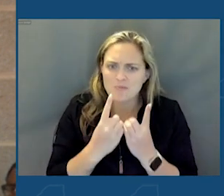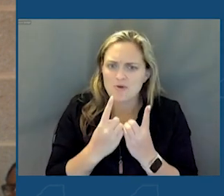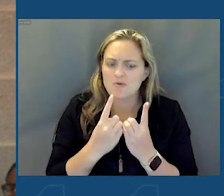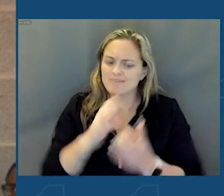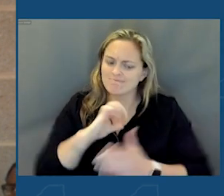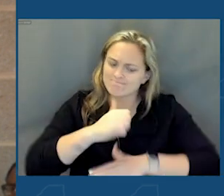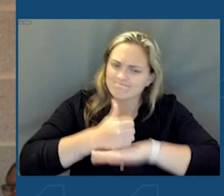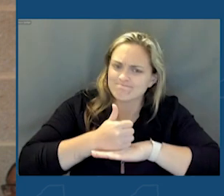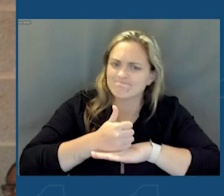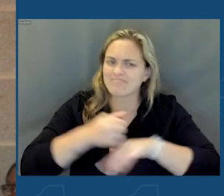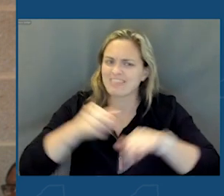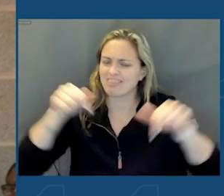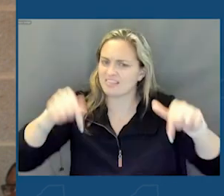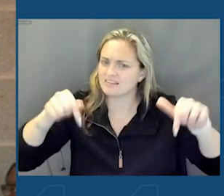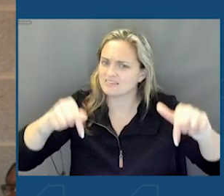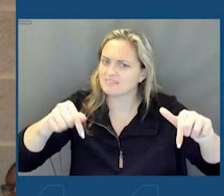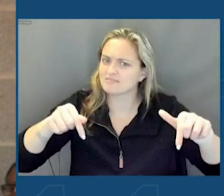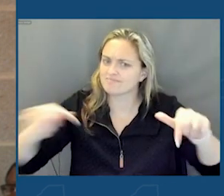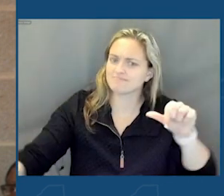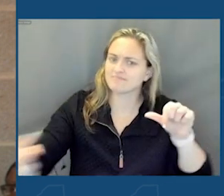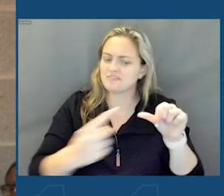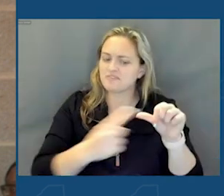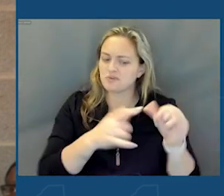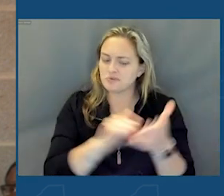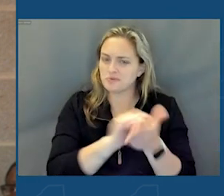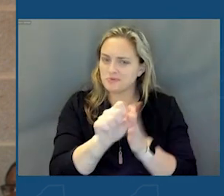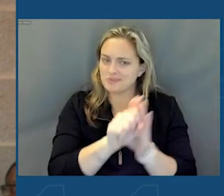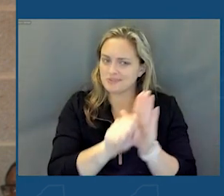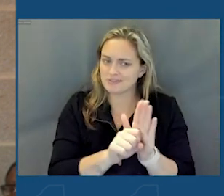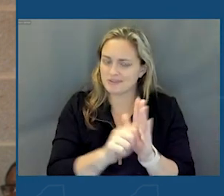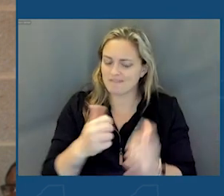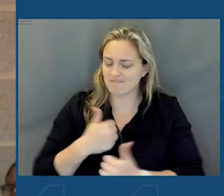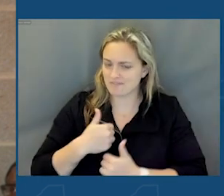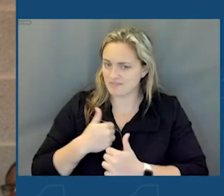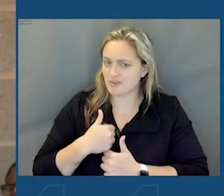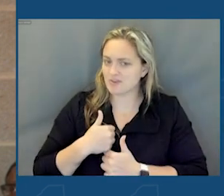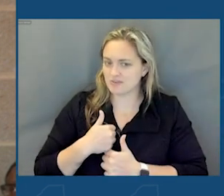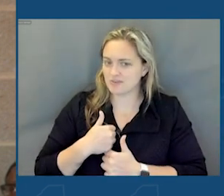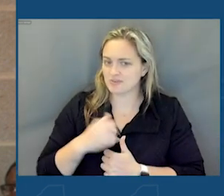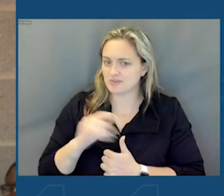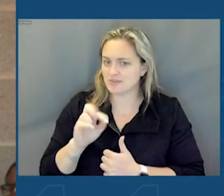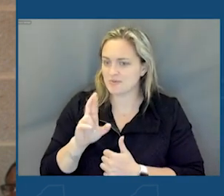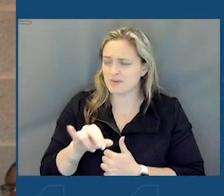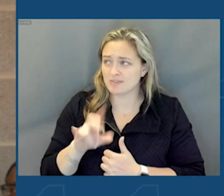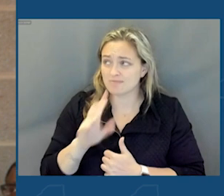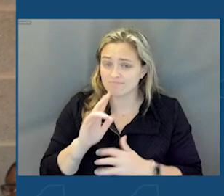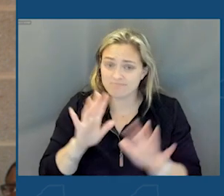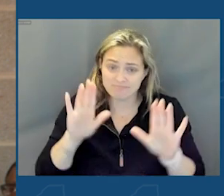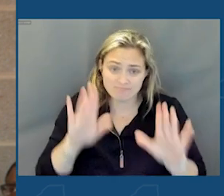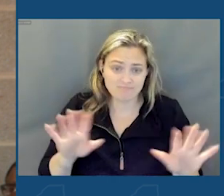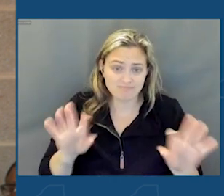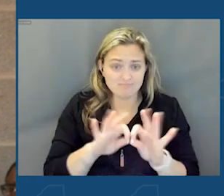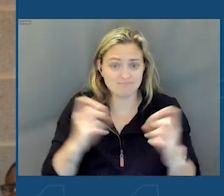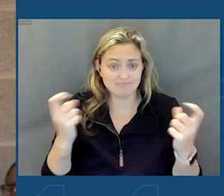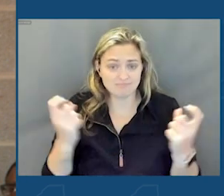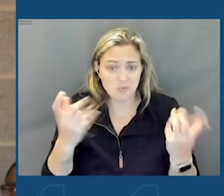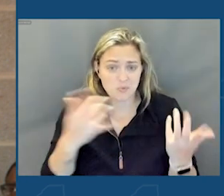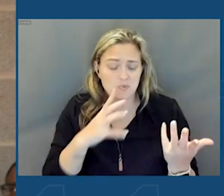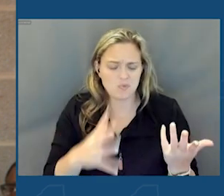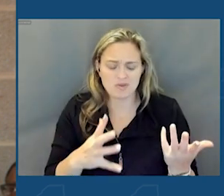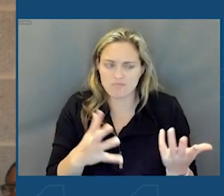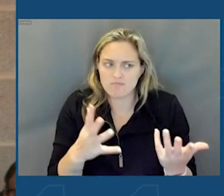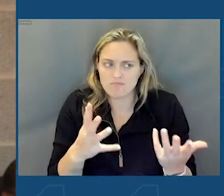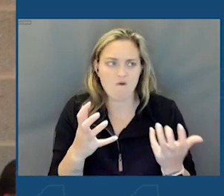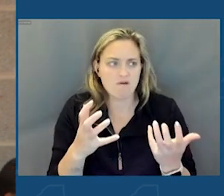establishing this as the very first New York State Veterans Cemetery. It's an historic ceremony, and we want to thank the Commissioner and